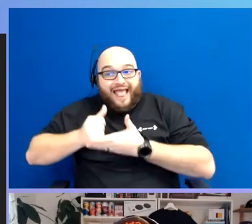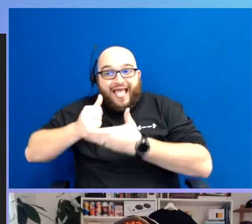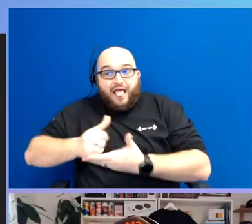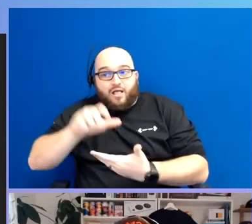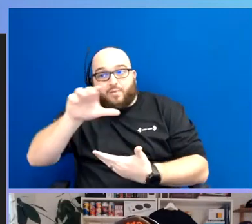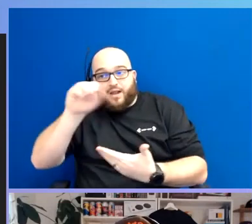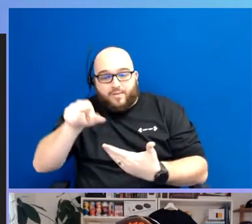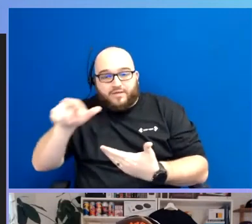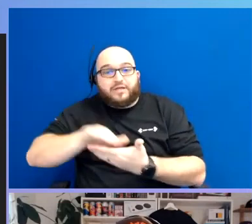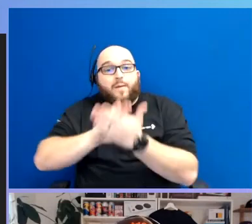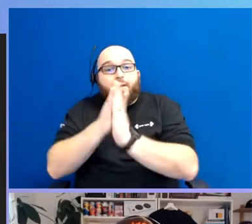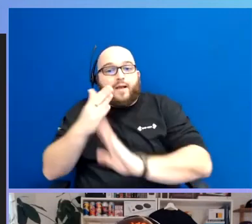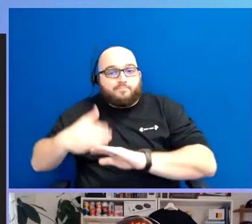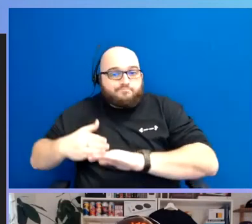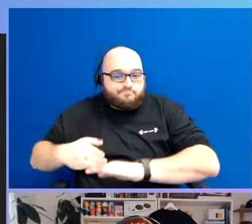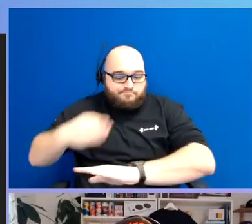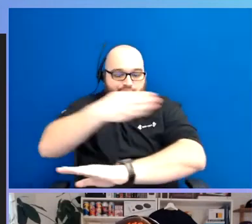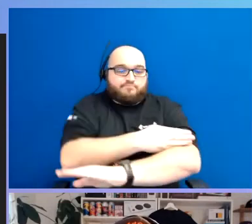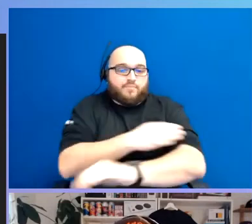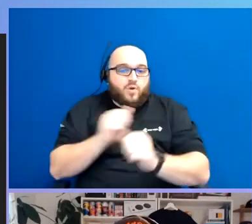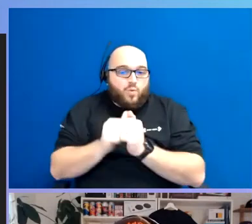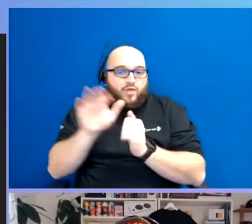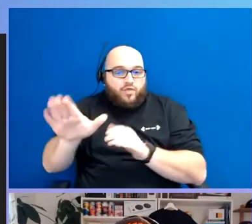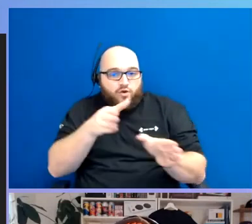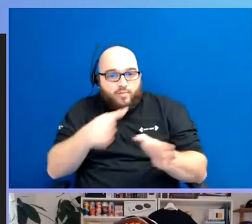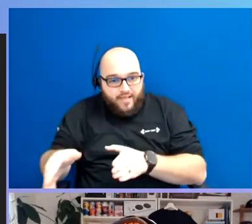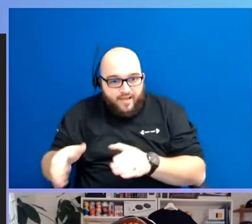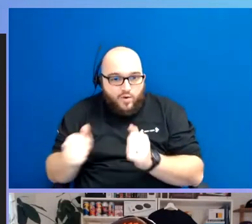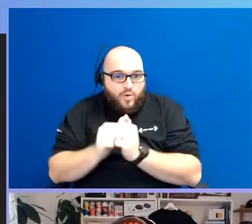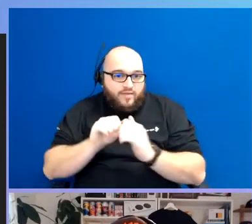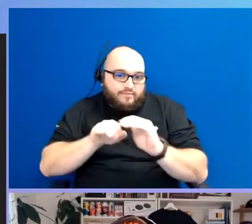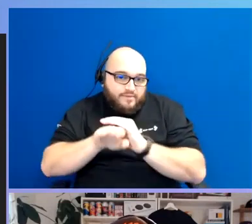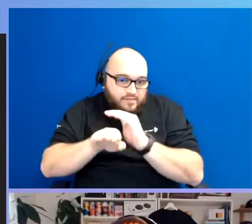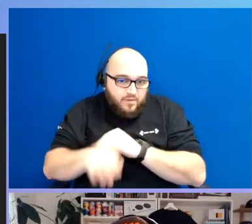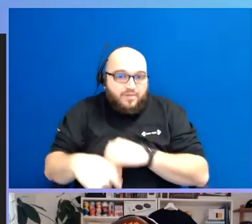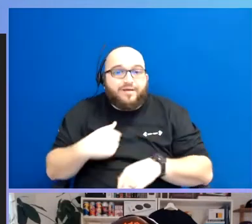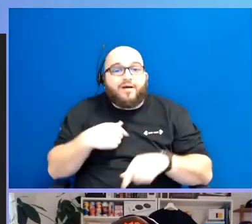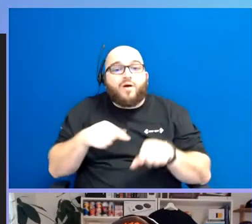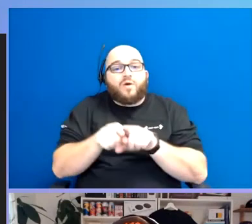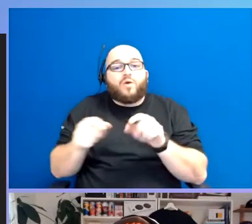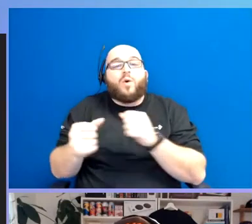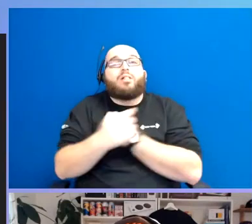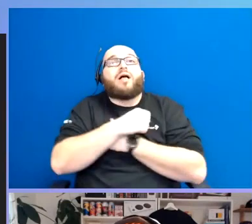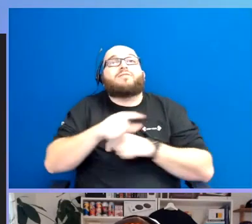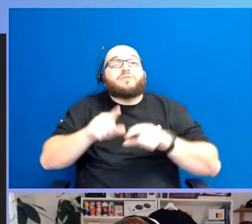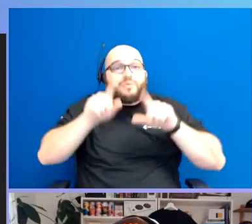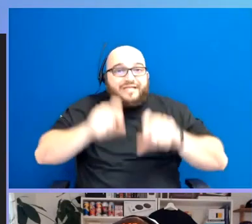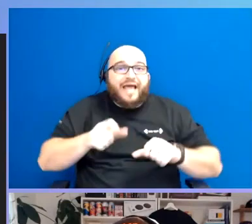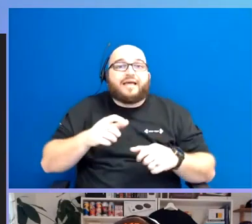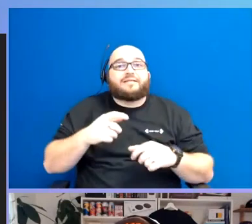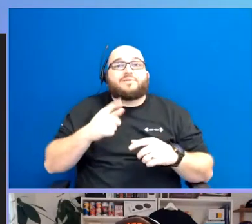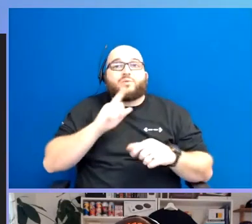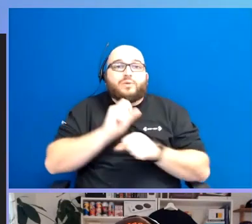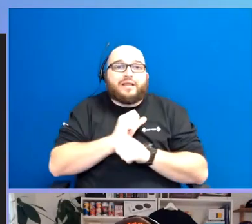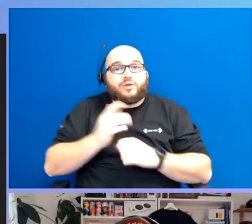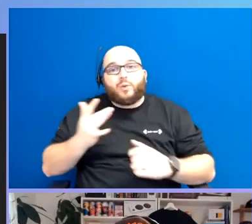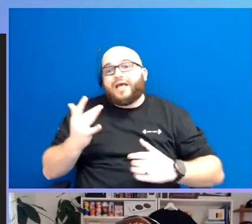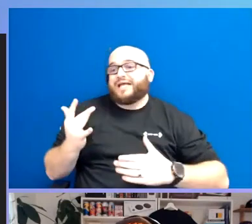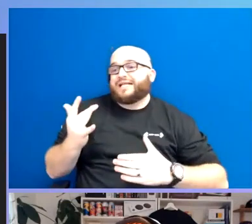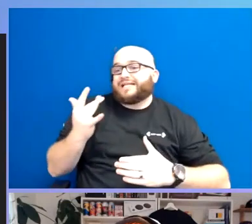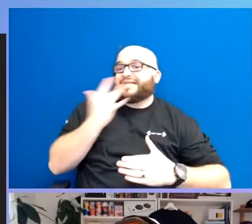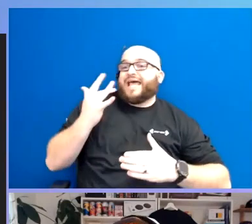to become even better. I also love testing new beers. That's one of my passions. I have